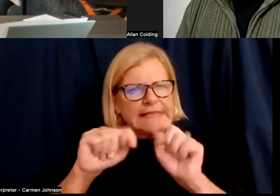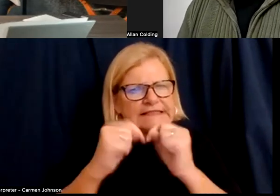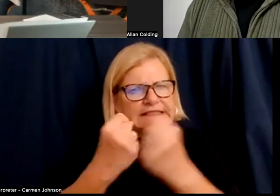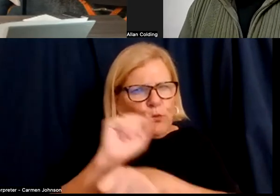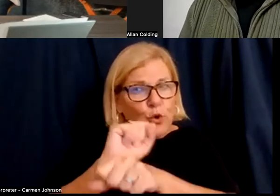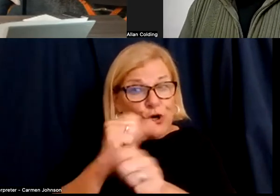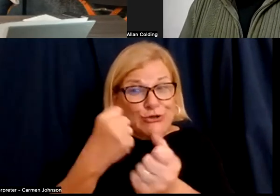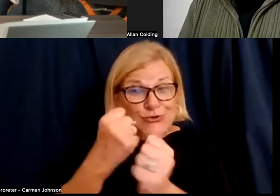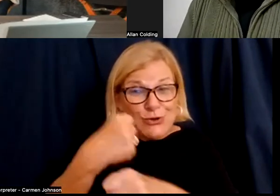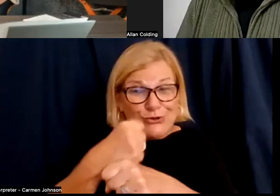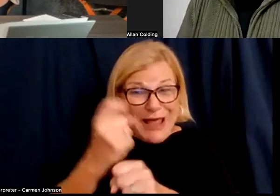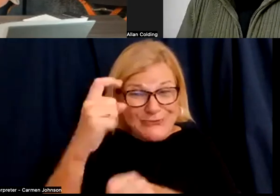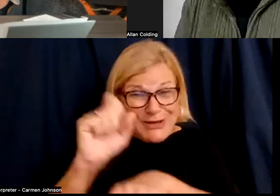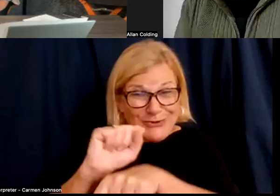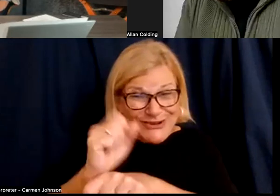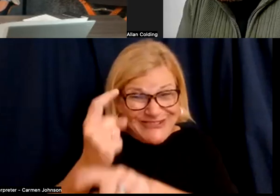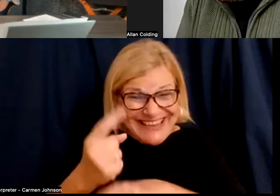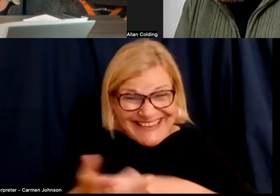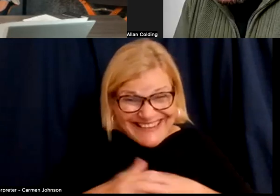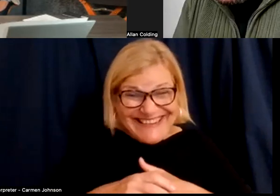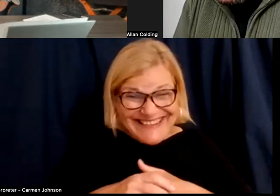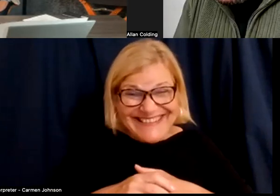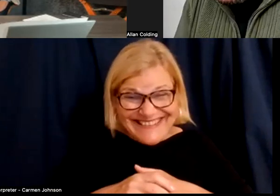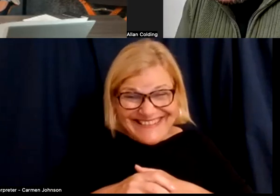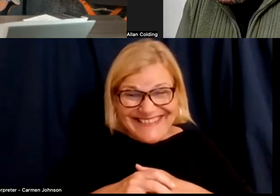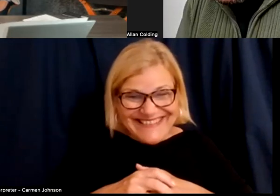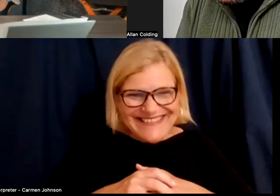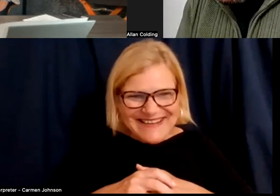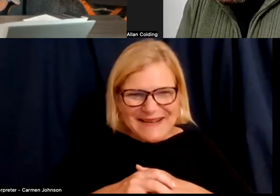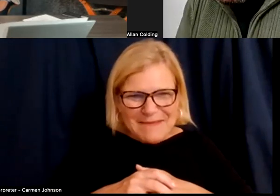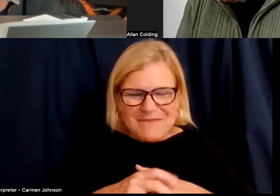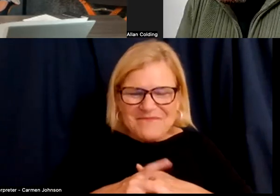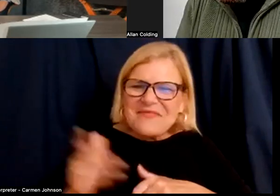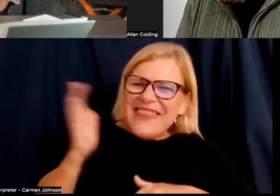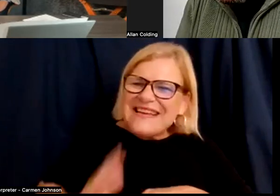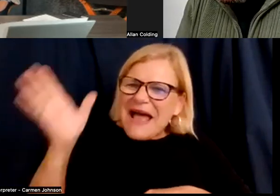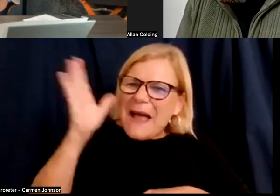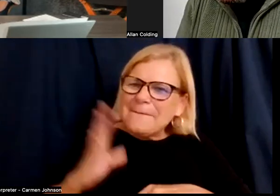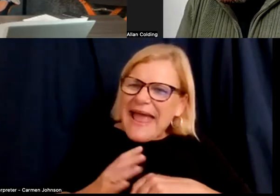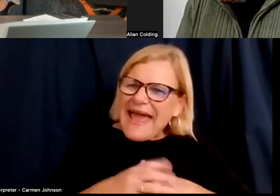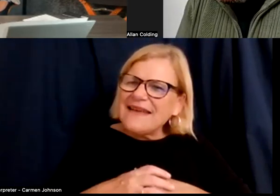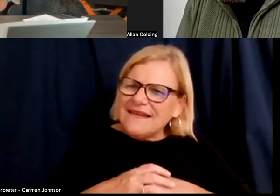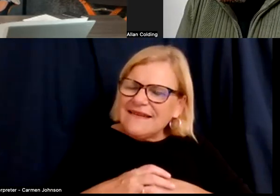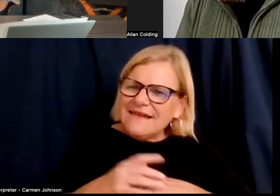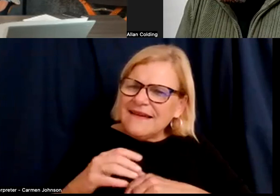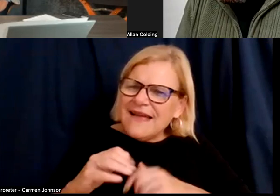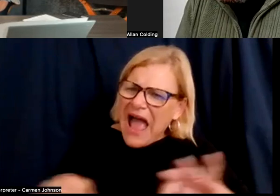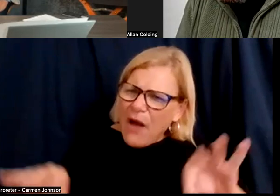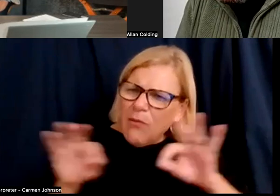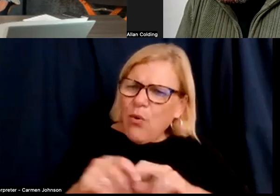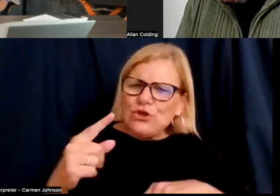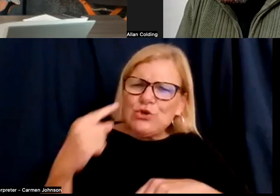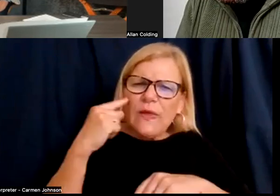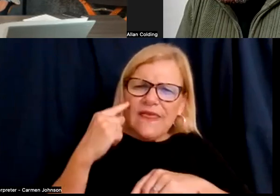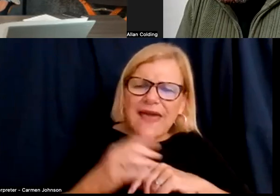dream work. That's Absolutely. that saying. The side man, how important or critical do you